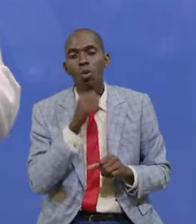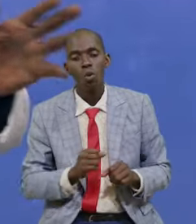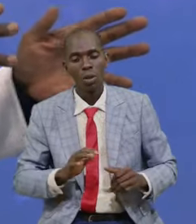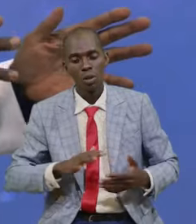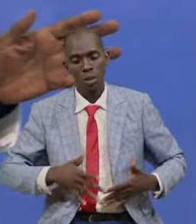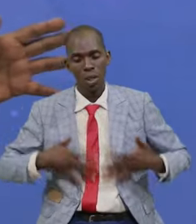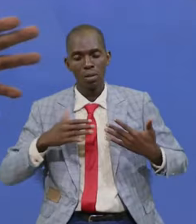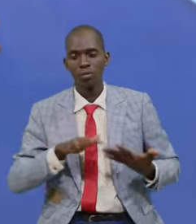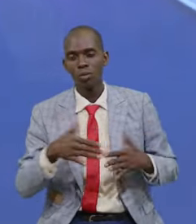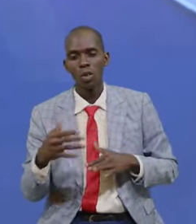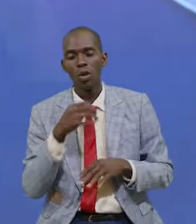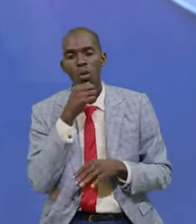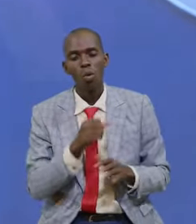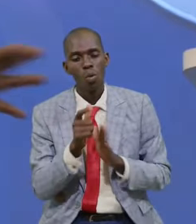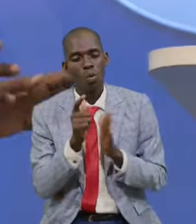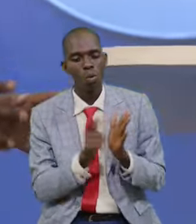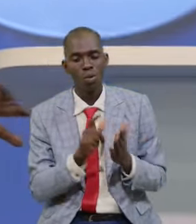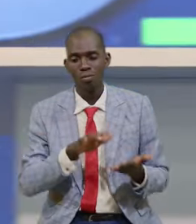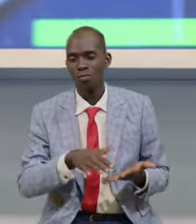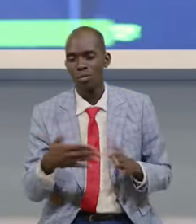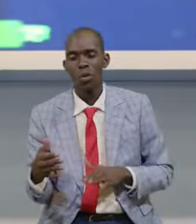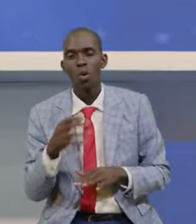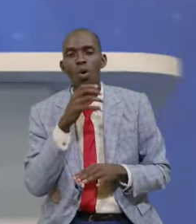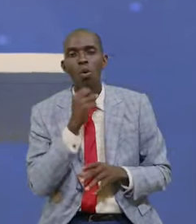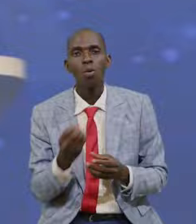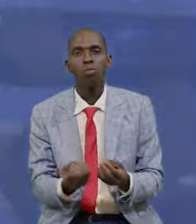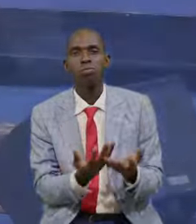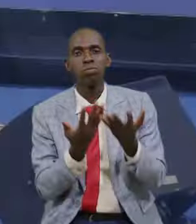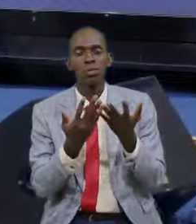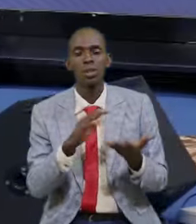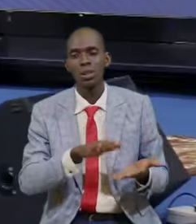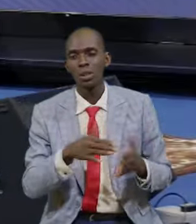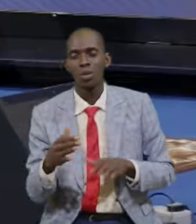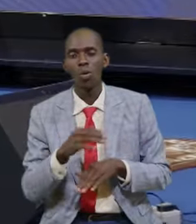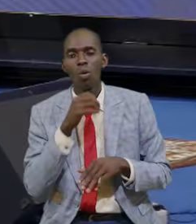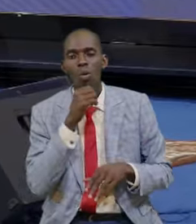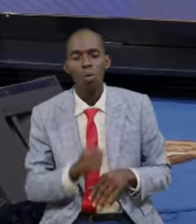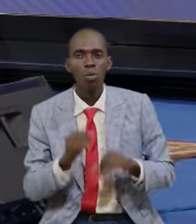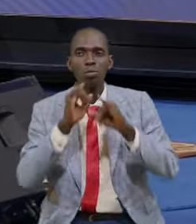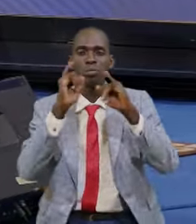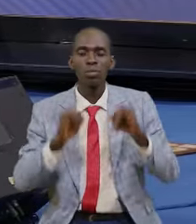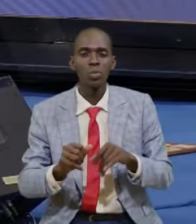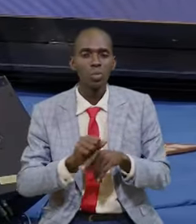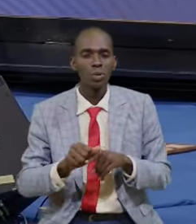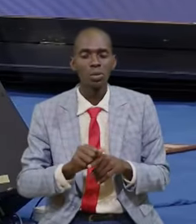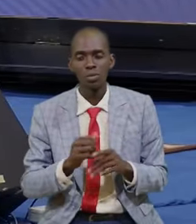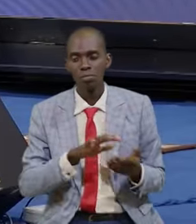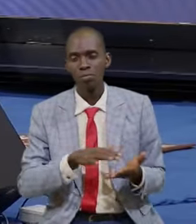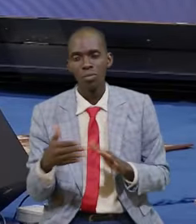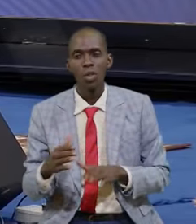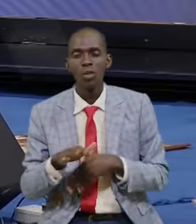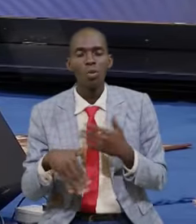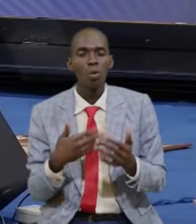the old sacrifices dead, and the old rituals all dead, and the old